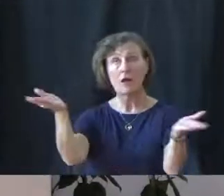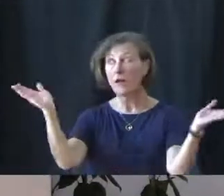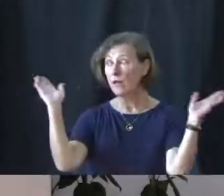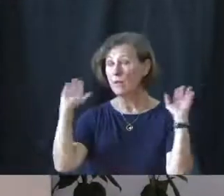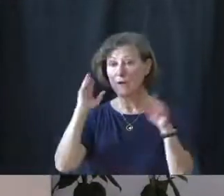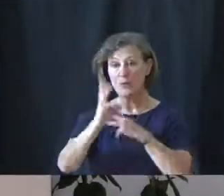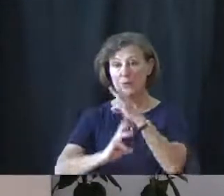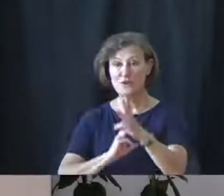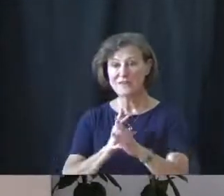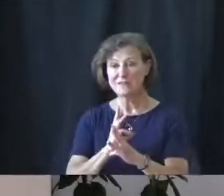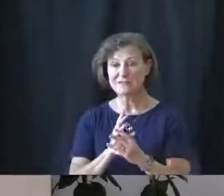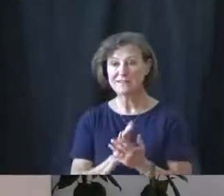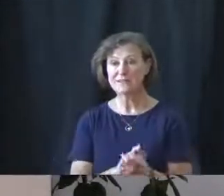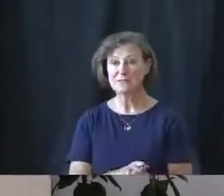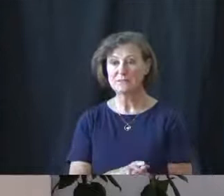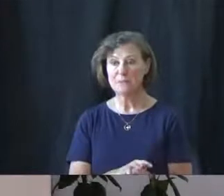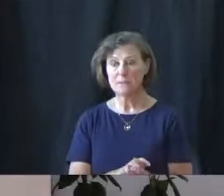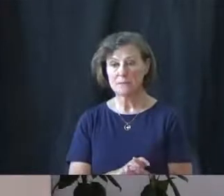around the world.